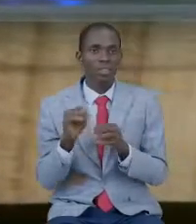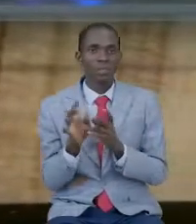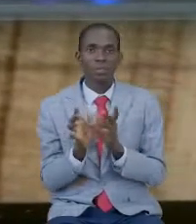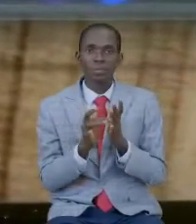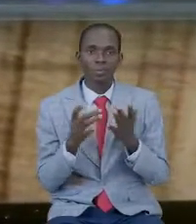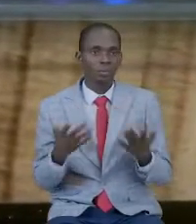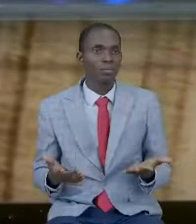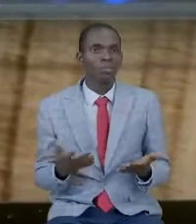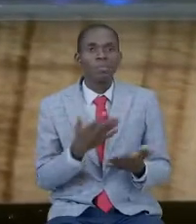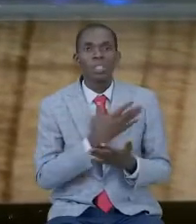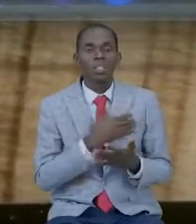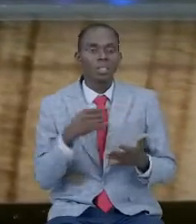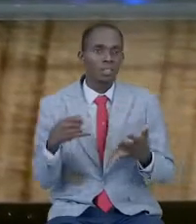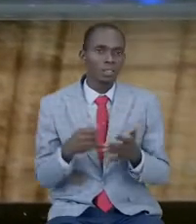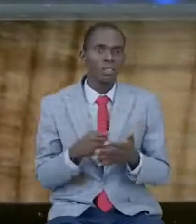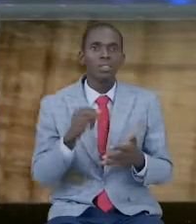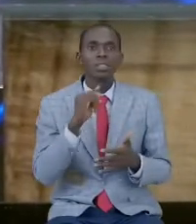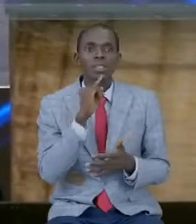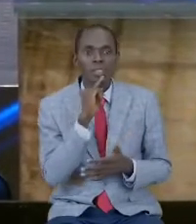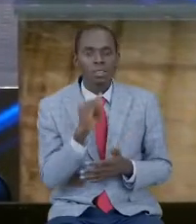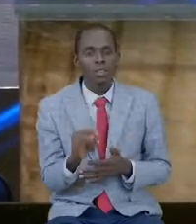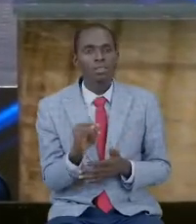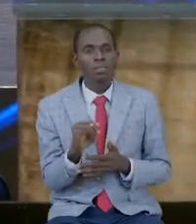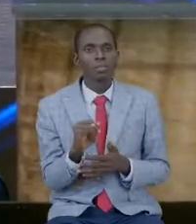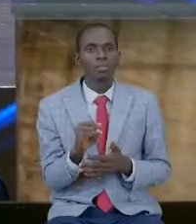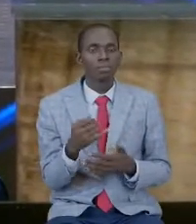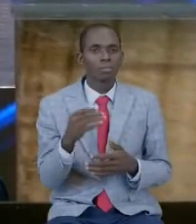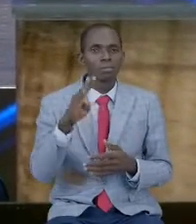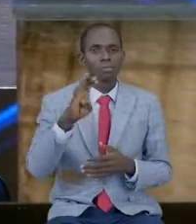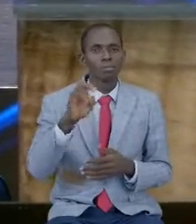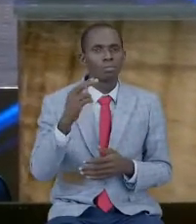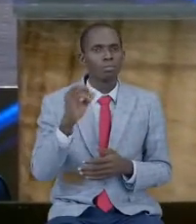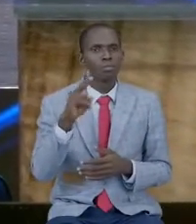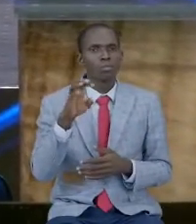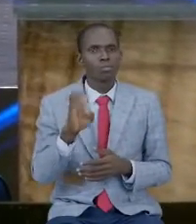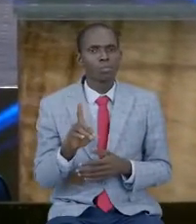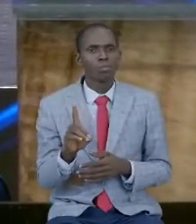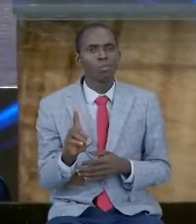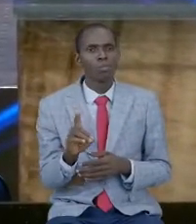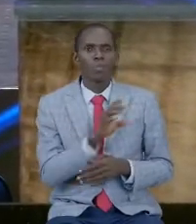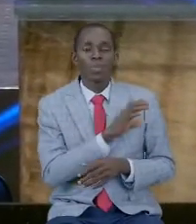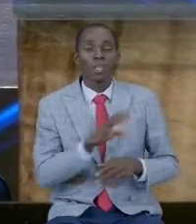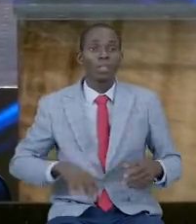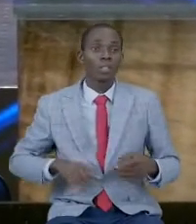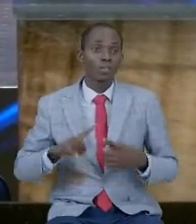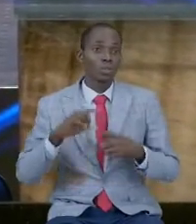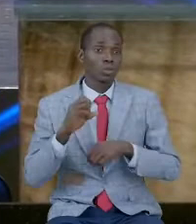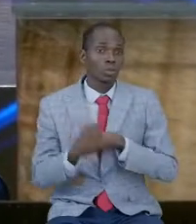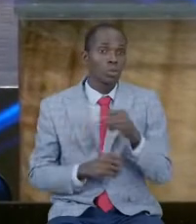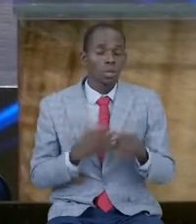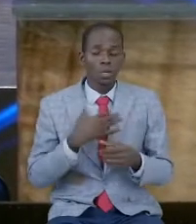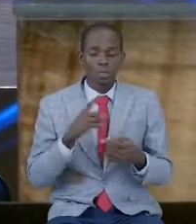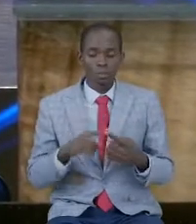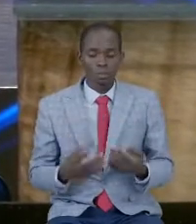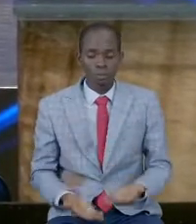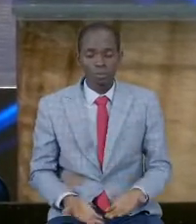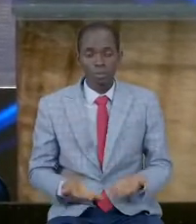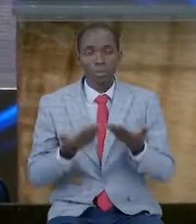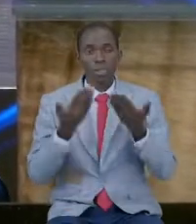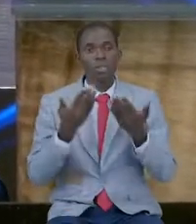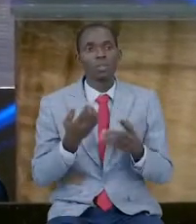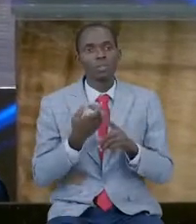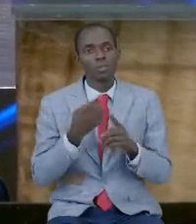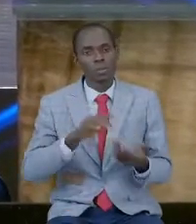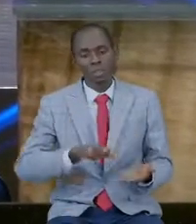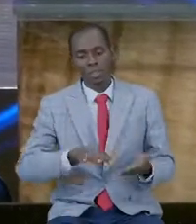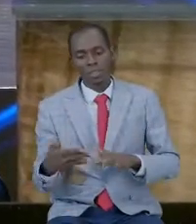and thus it behooved Christ to suffer and to rise from the dead the